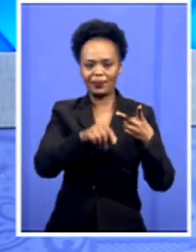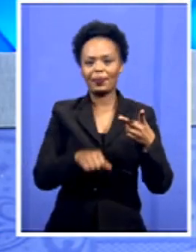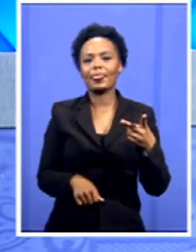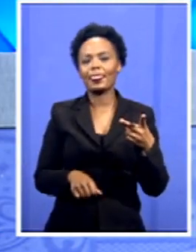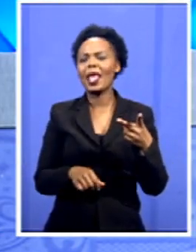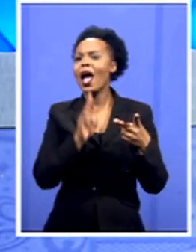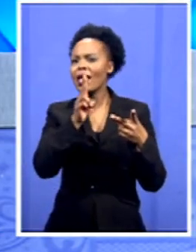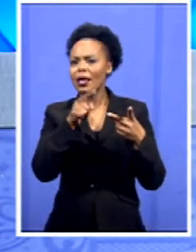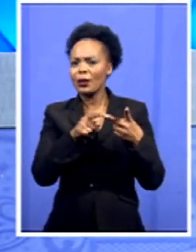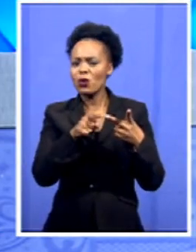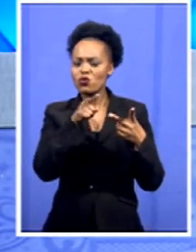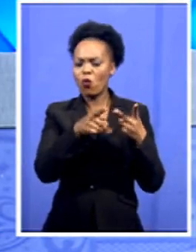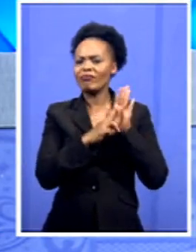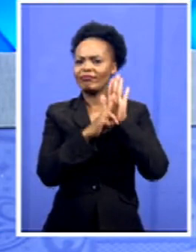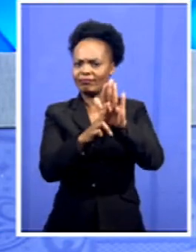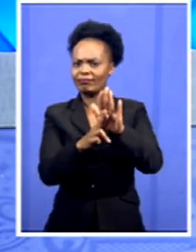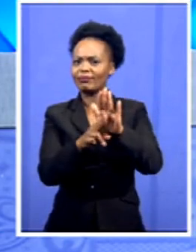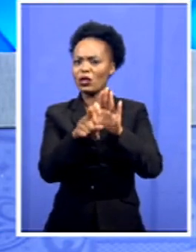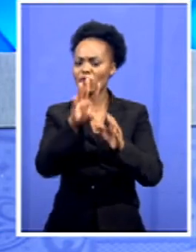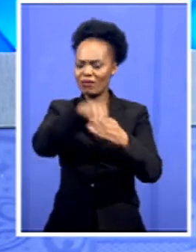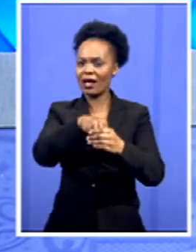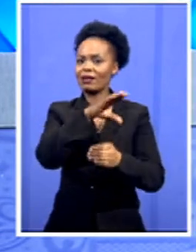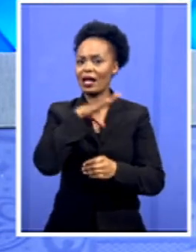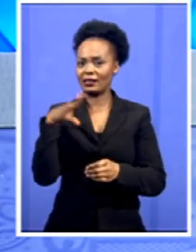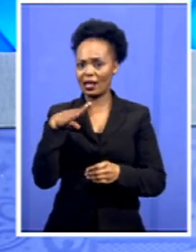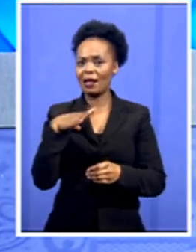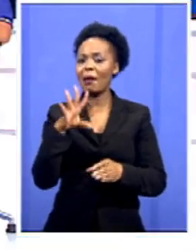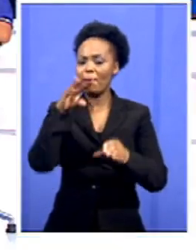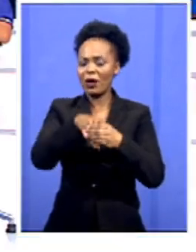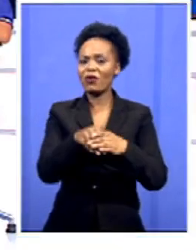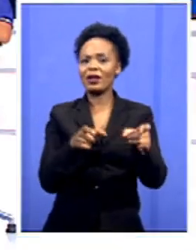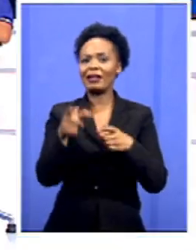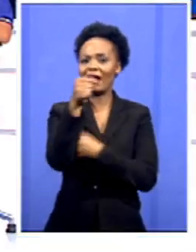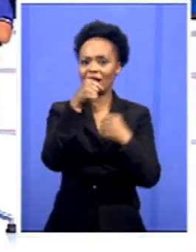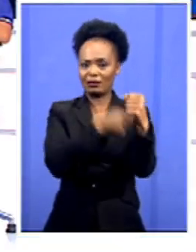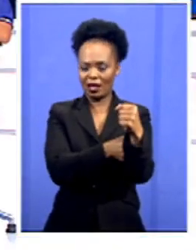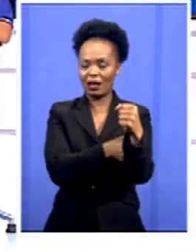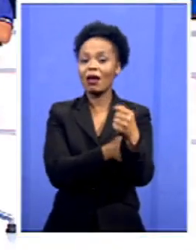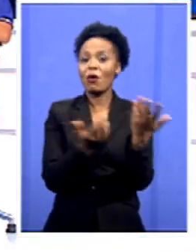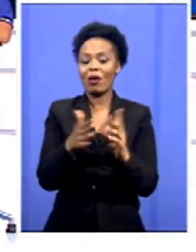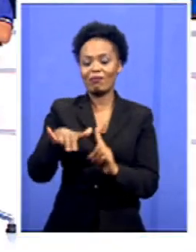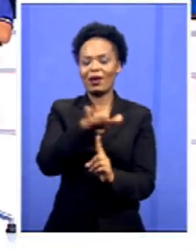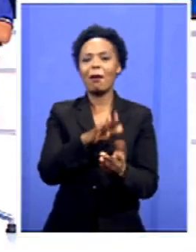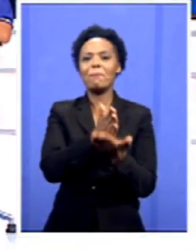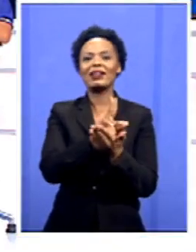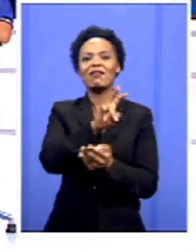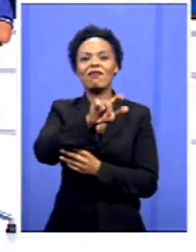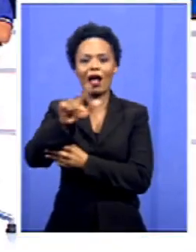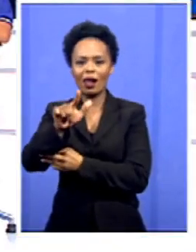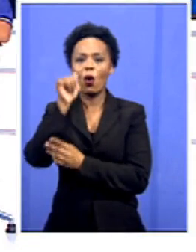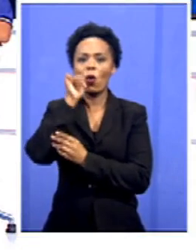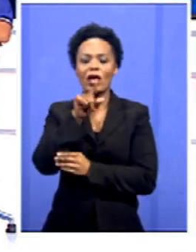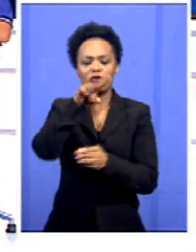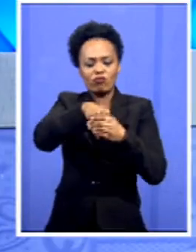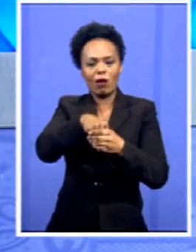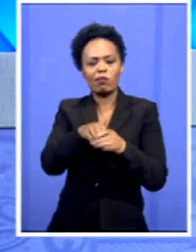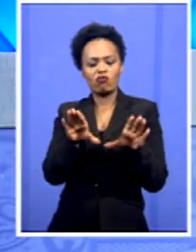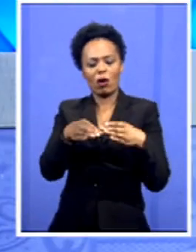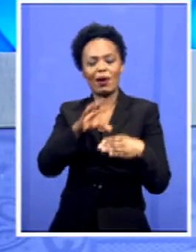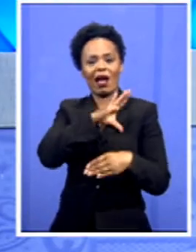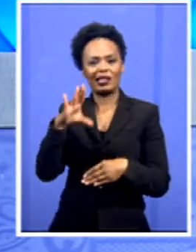Again, you are represented in council. You're part of the governance structure in Midva. When you are sitting in council